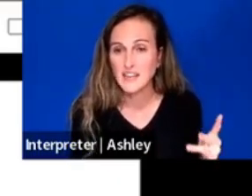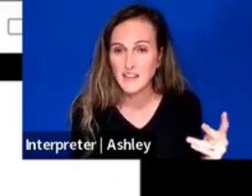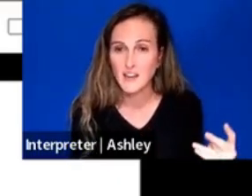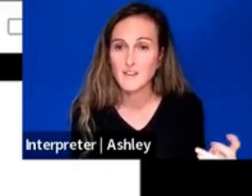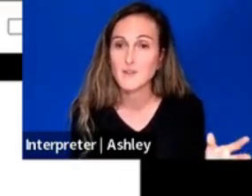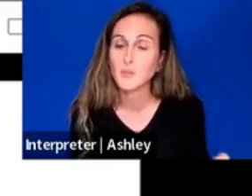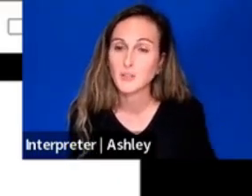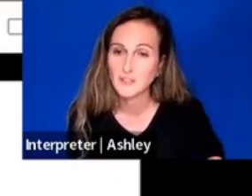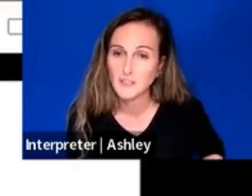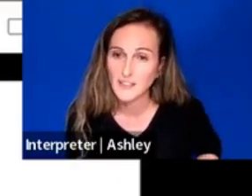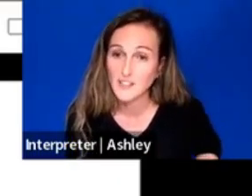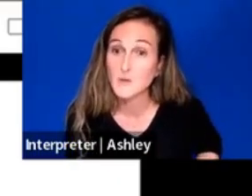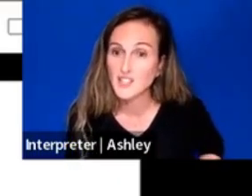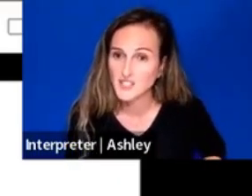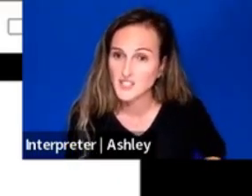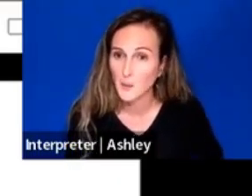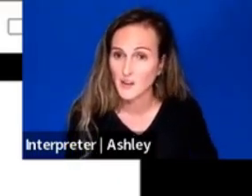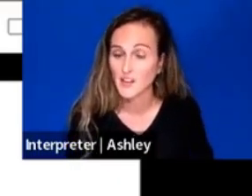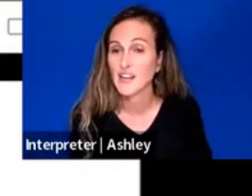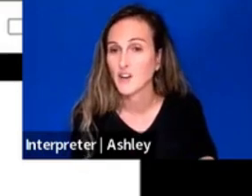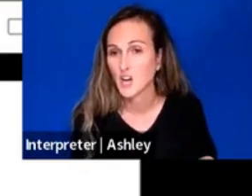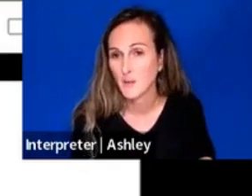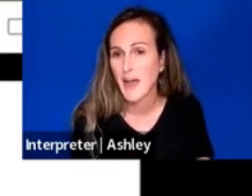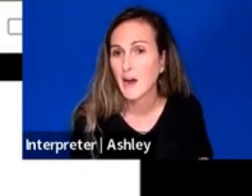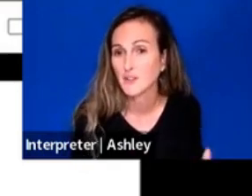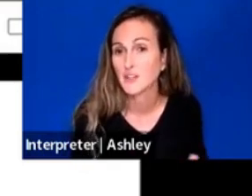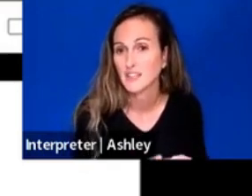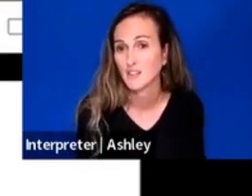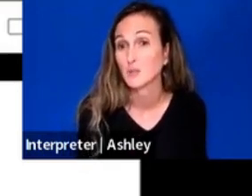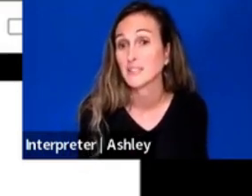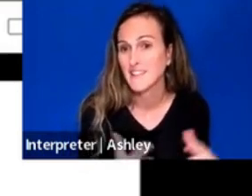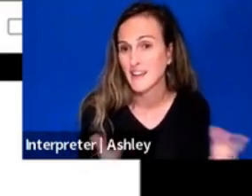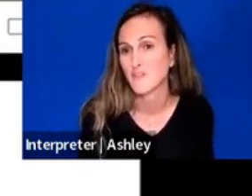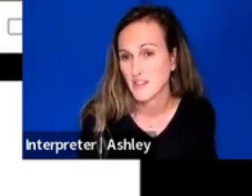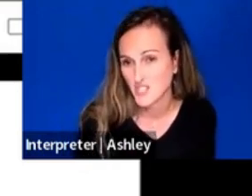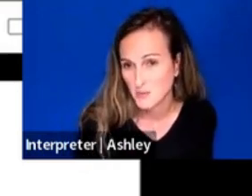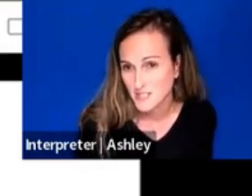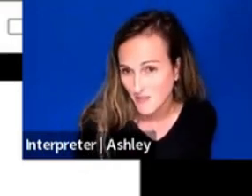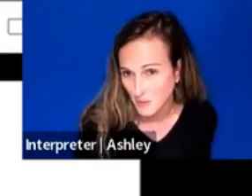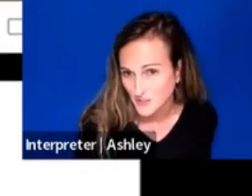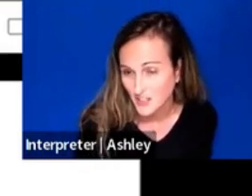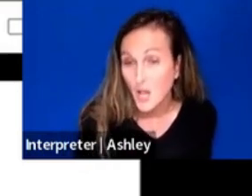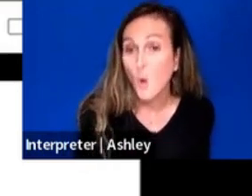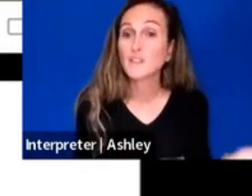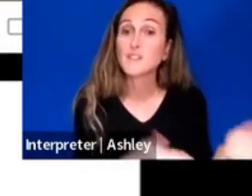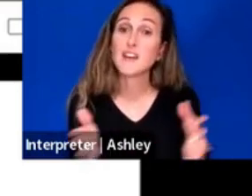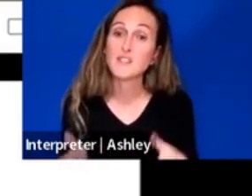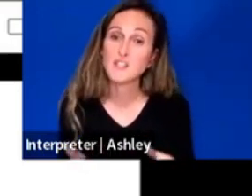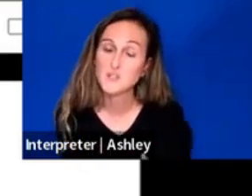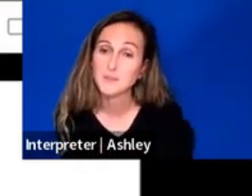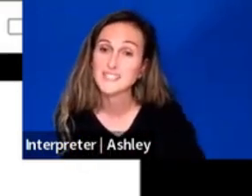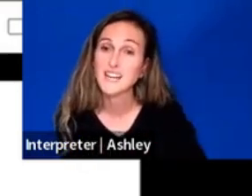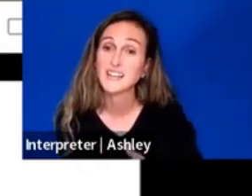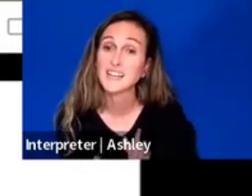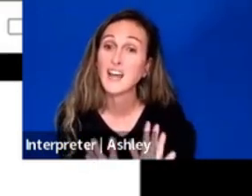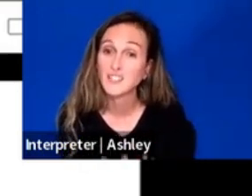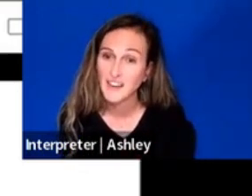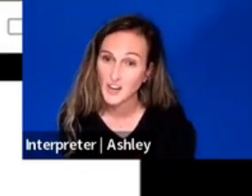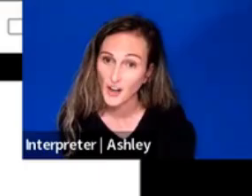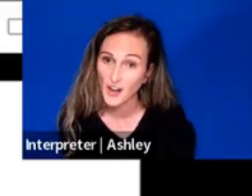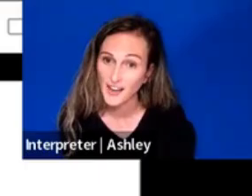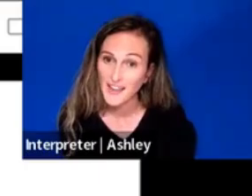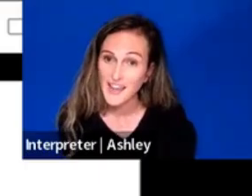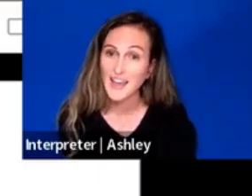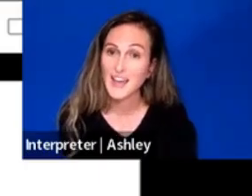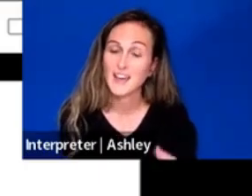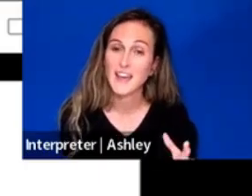there's any verbal directions going on an intercom, how are you going to relay that information to a deaf person? What if a deaf individual is stuck in an